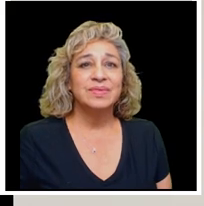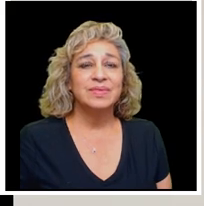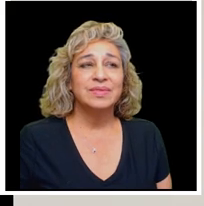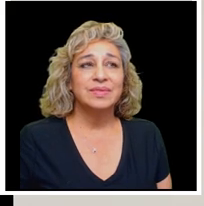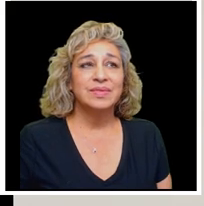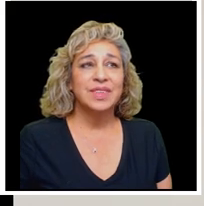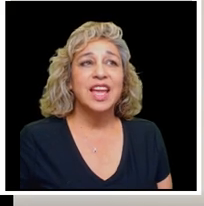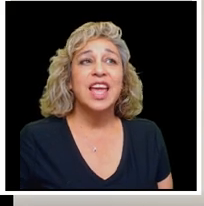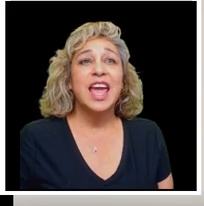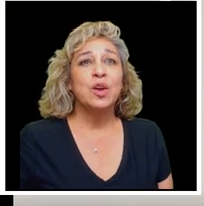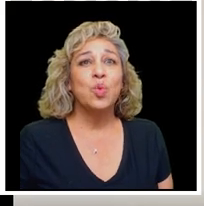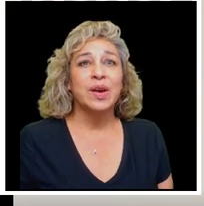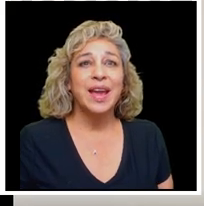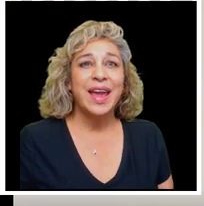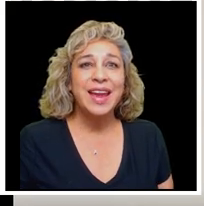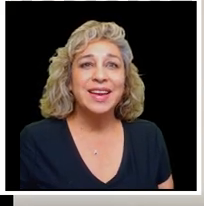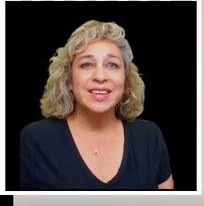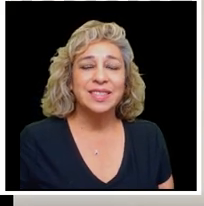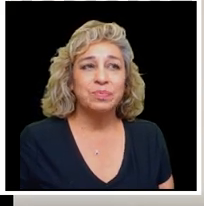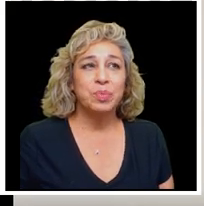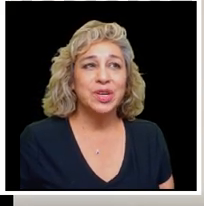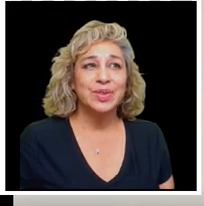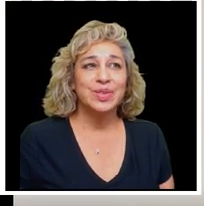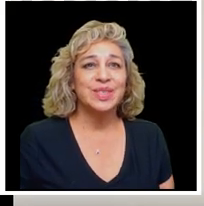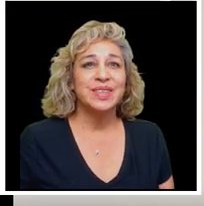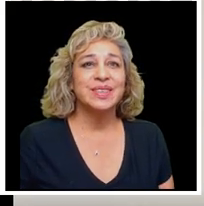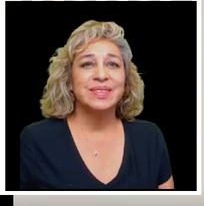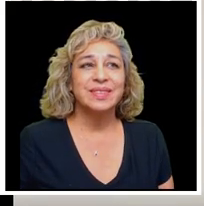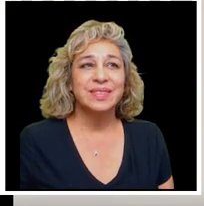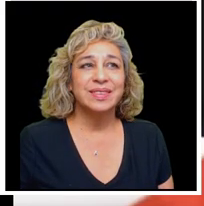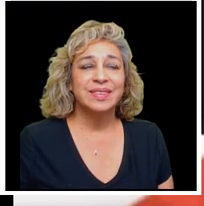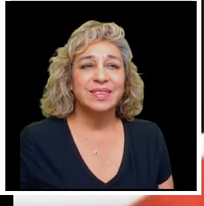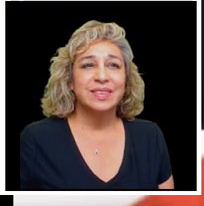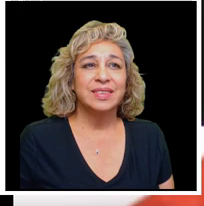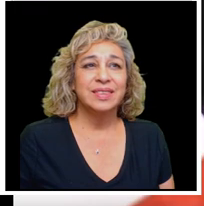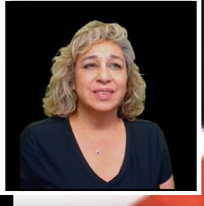and where cane is produced